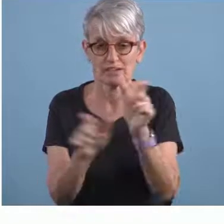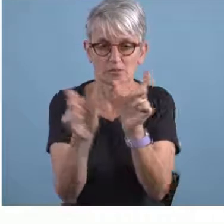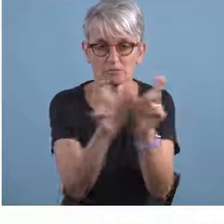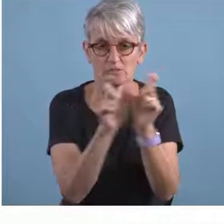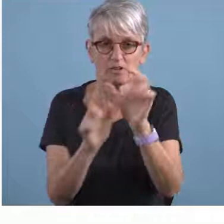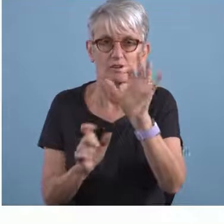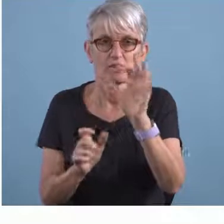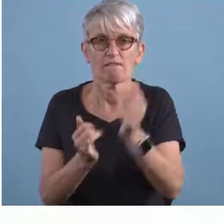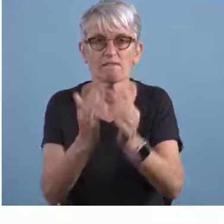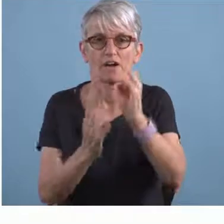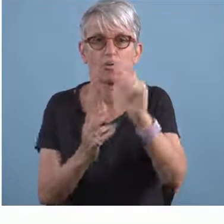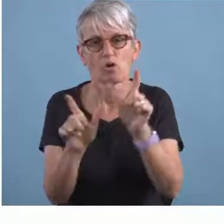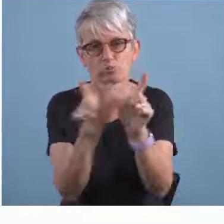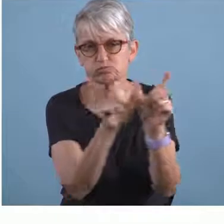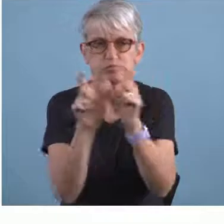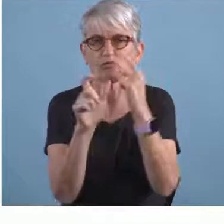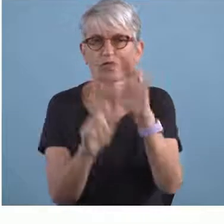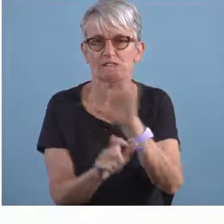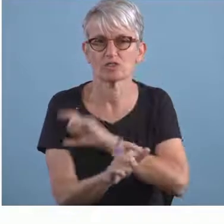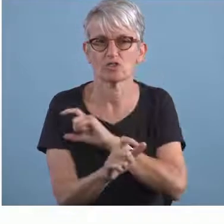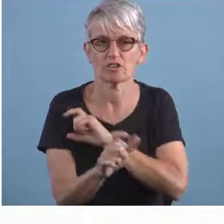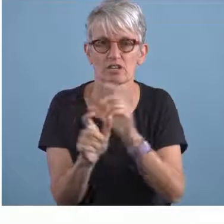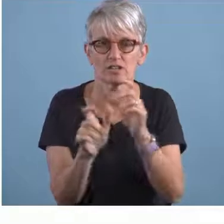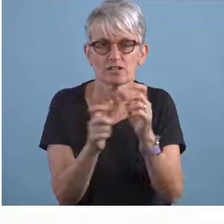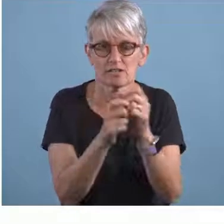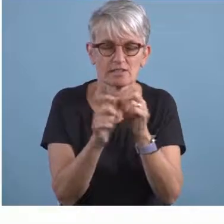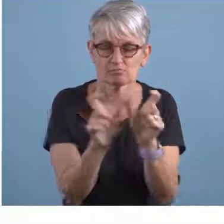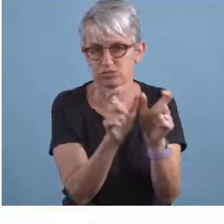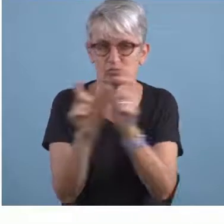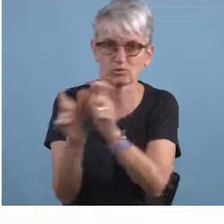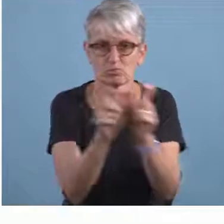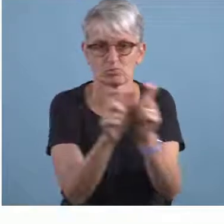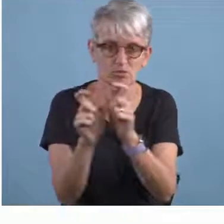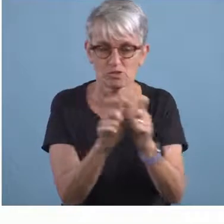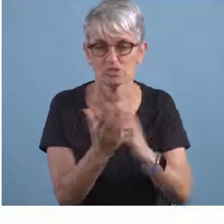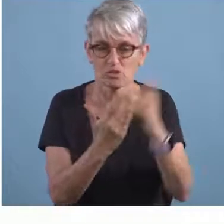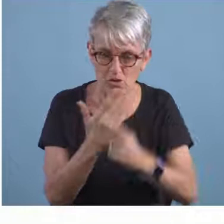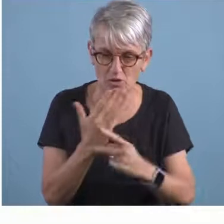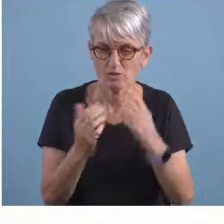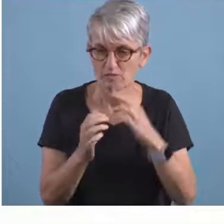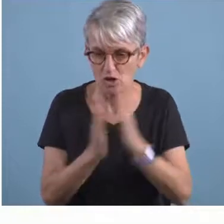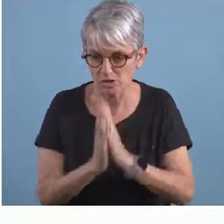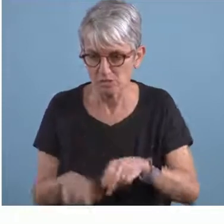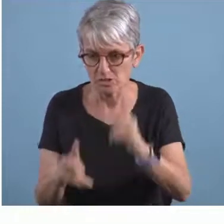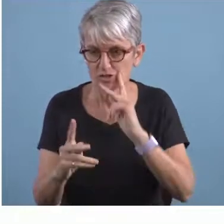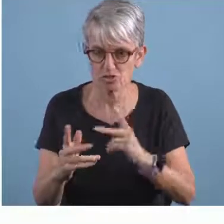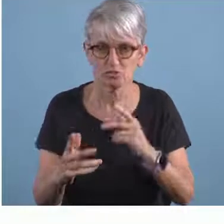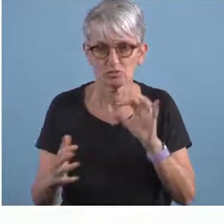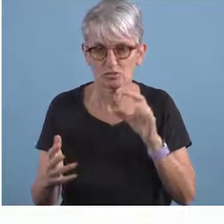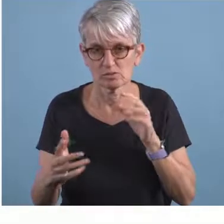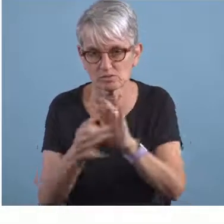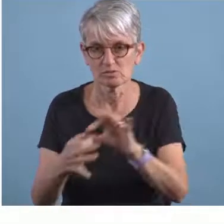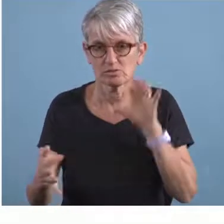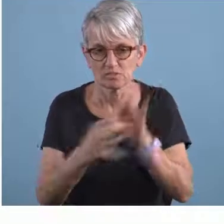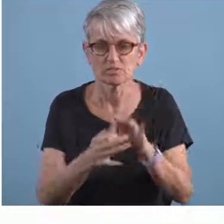security purposes. And so their program needs to keep getting permission to get through the firewall. It's another access